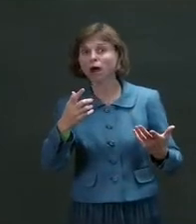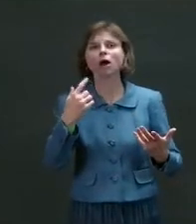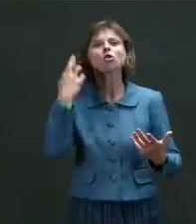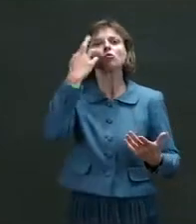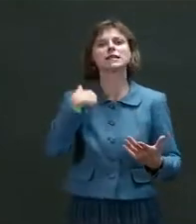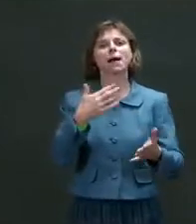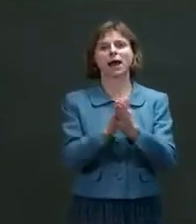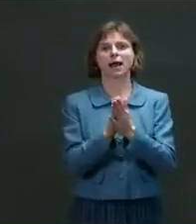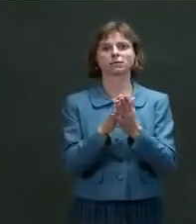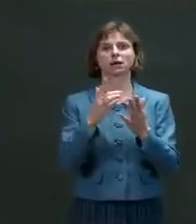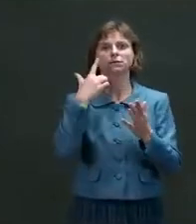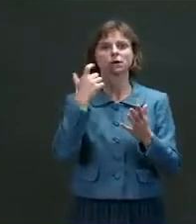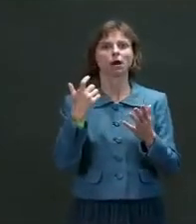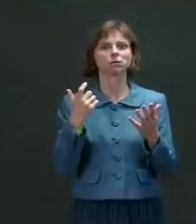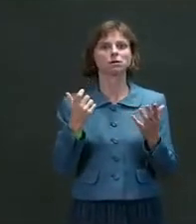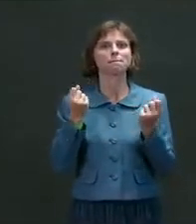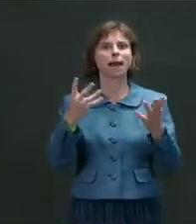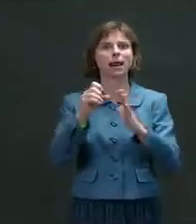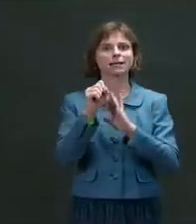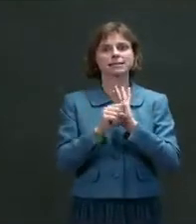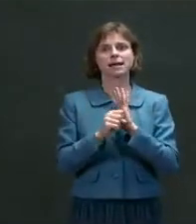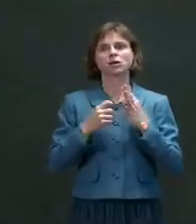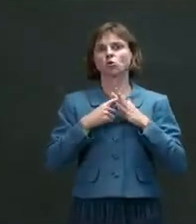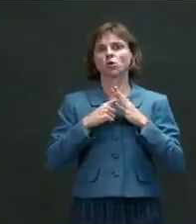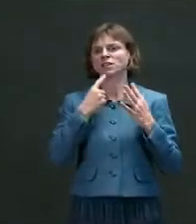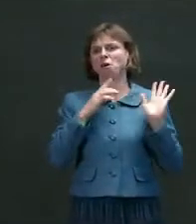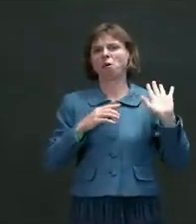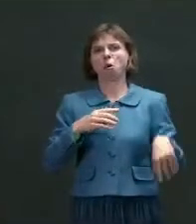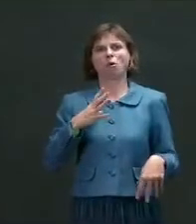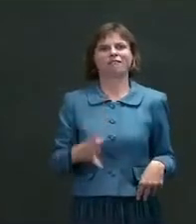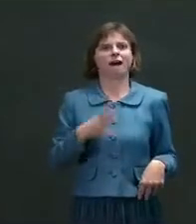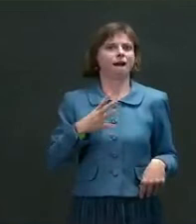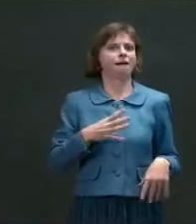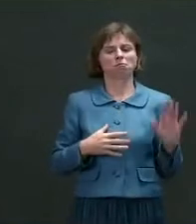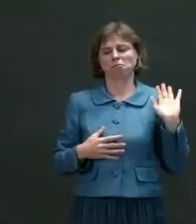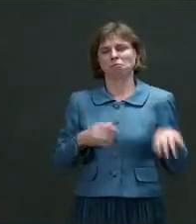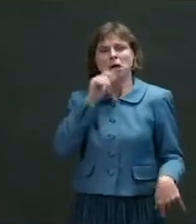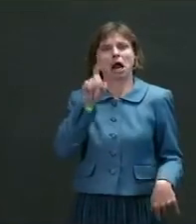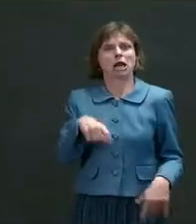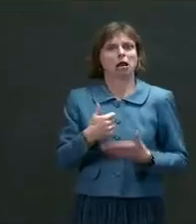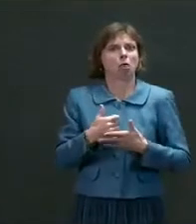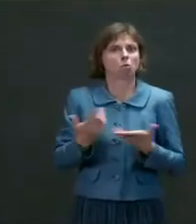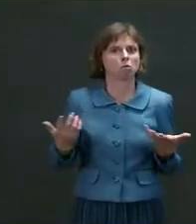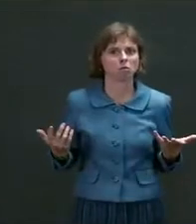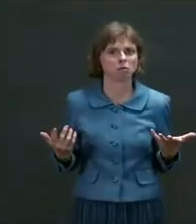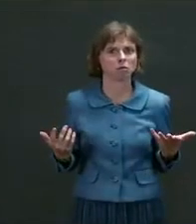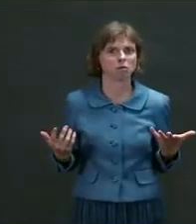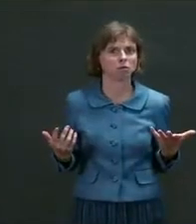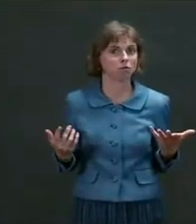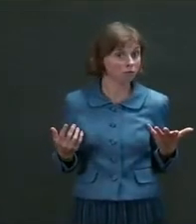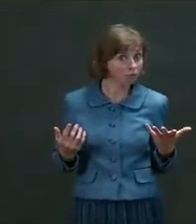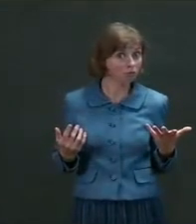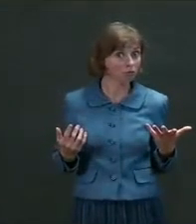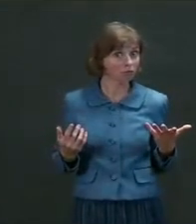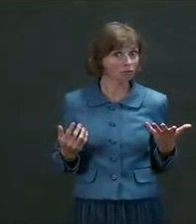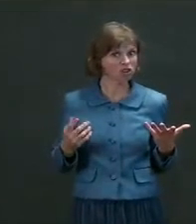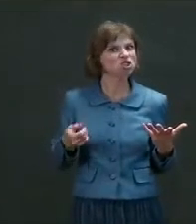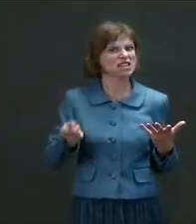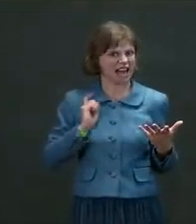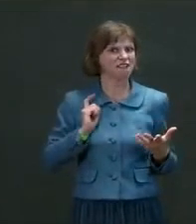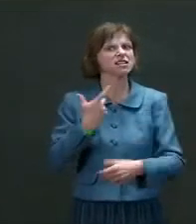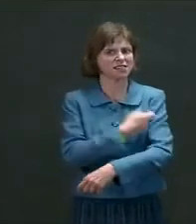I ask it is a lot of states originally said, we're fine, we don't need any help, we'll just get us the